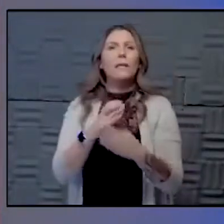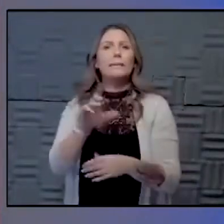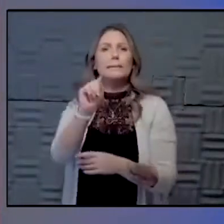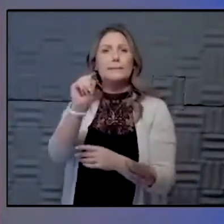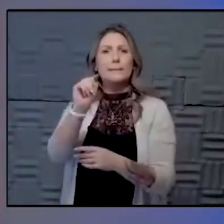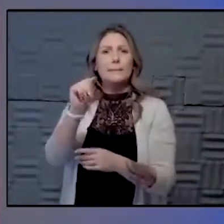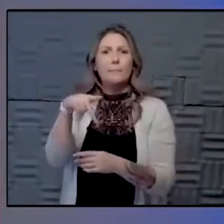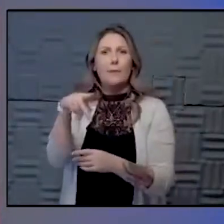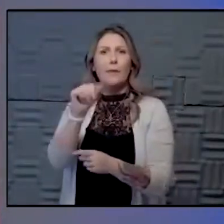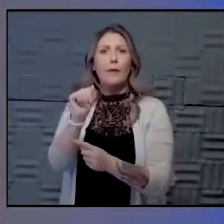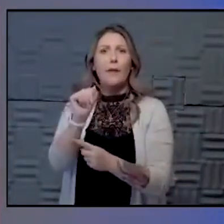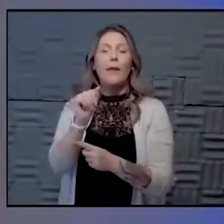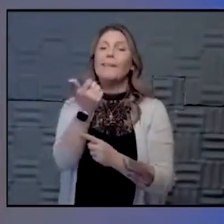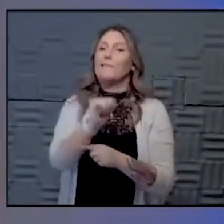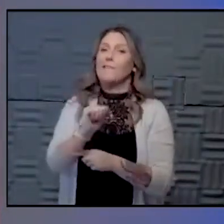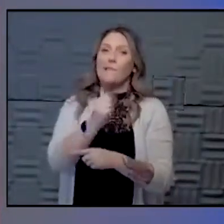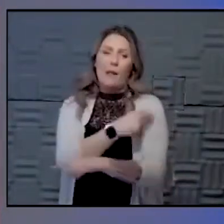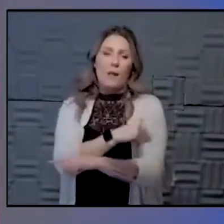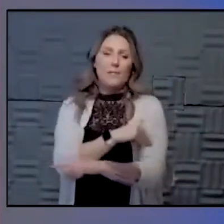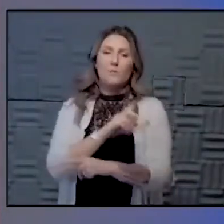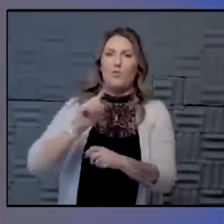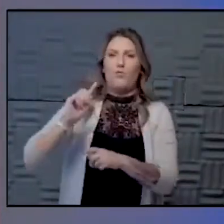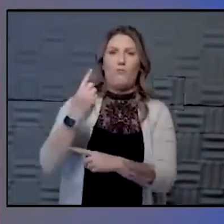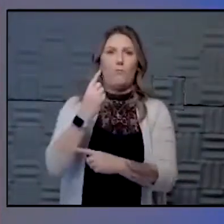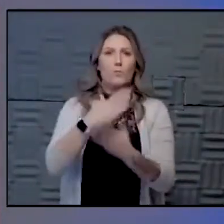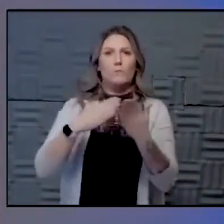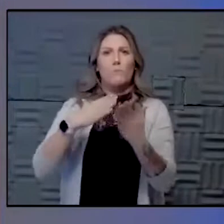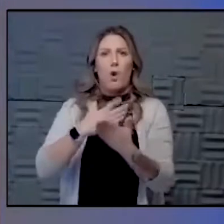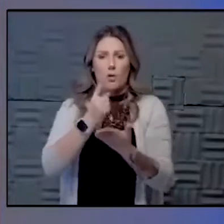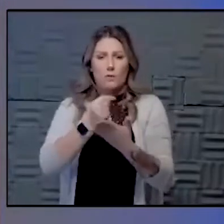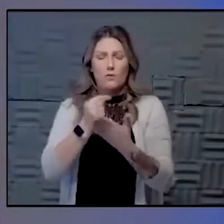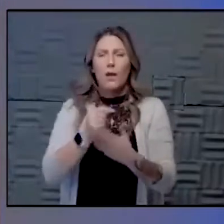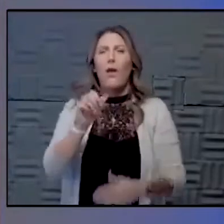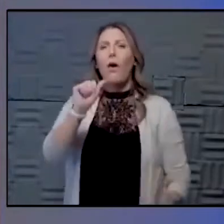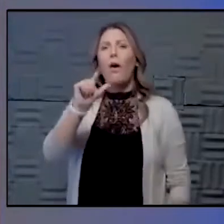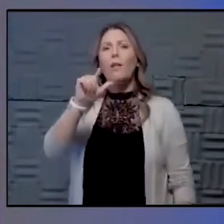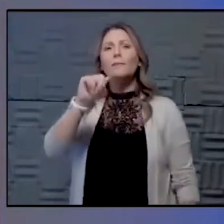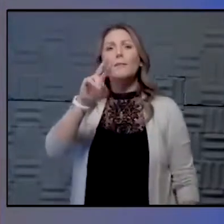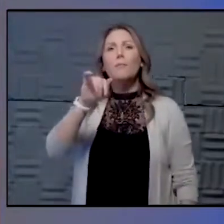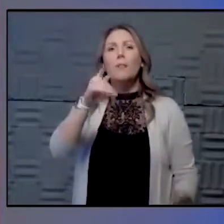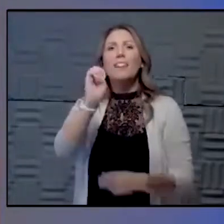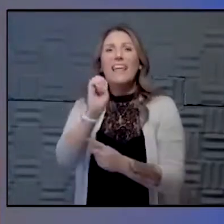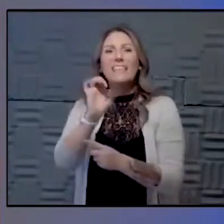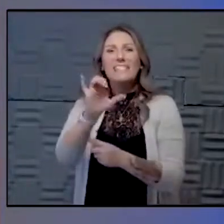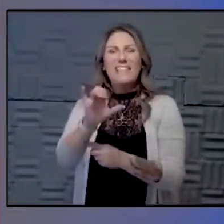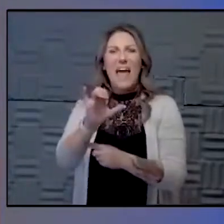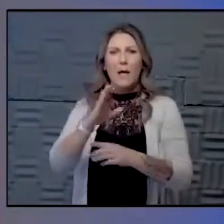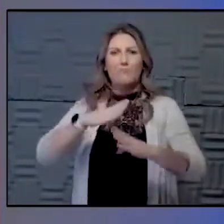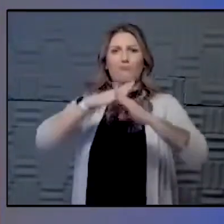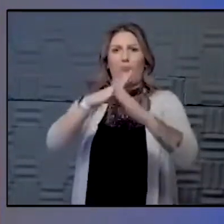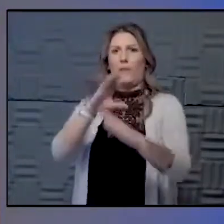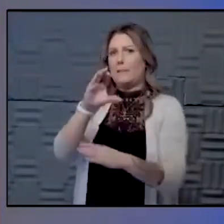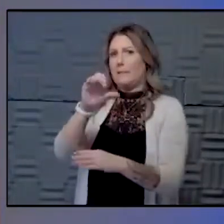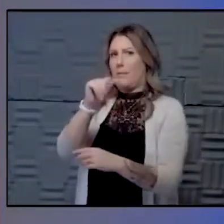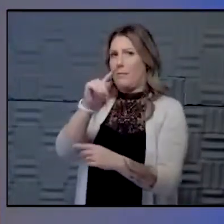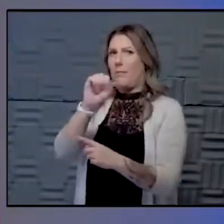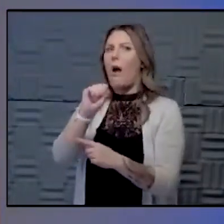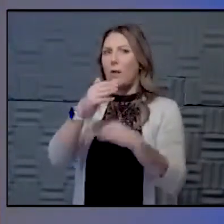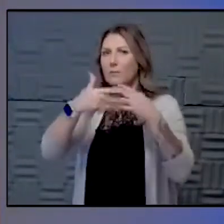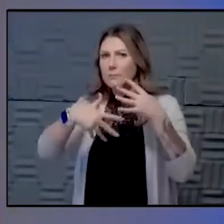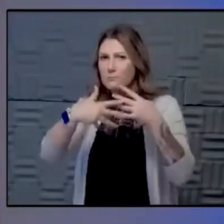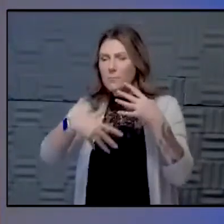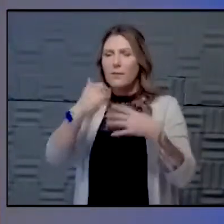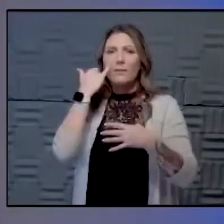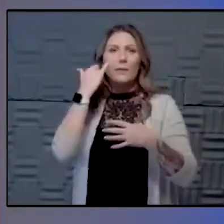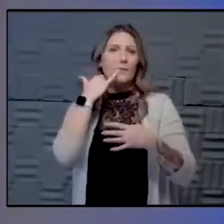hospital can deliver the first line of treatment, which is alteplase. It's a clot-busting medication, if they're prepared to urgently evaluate and